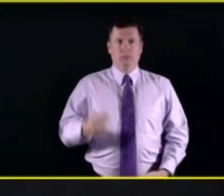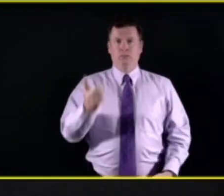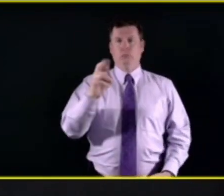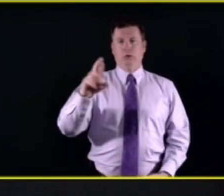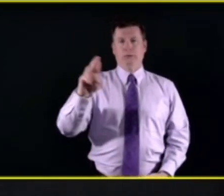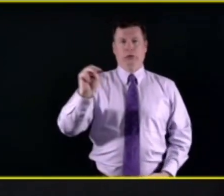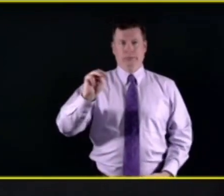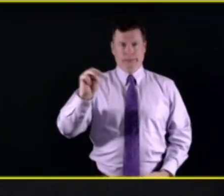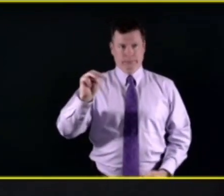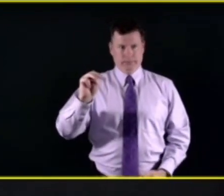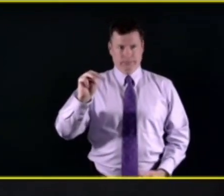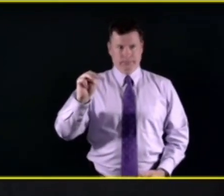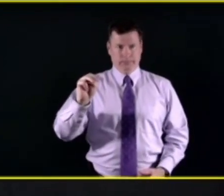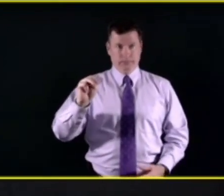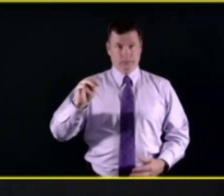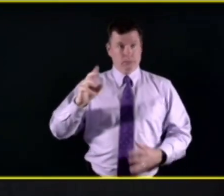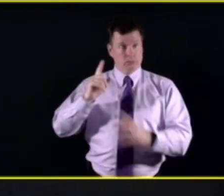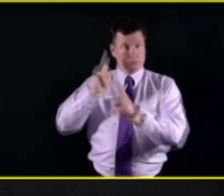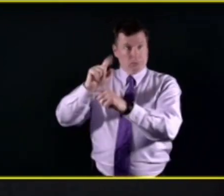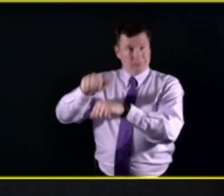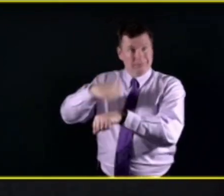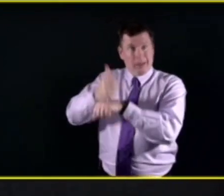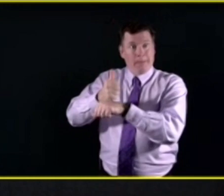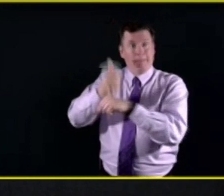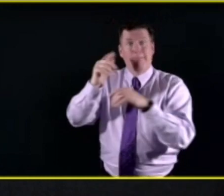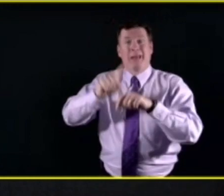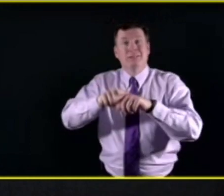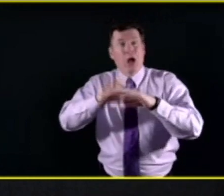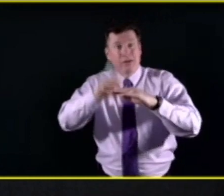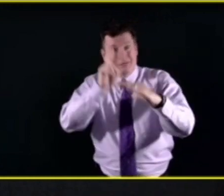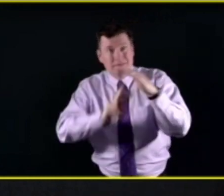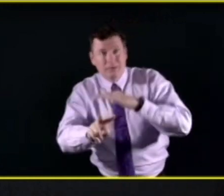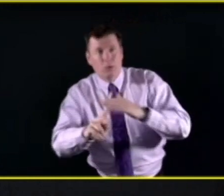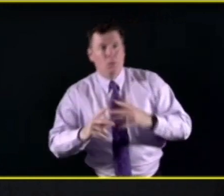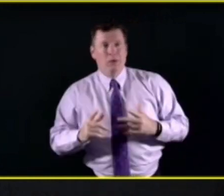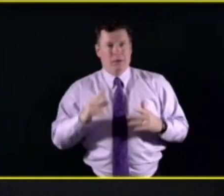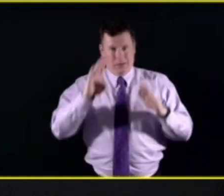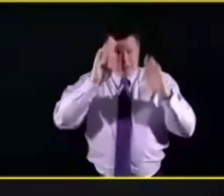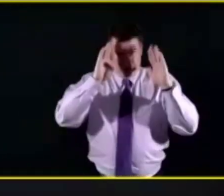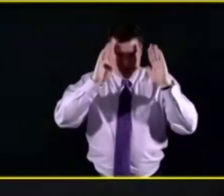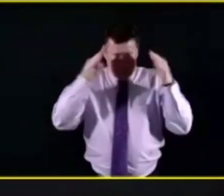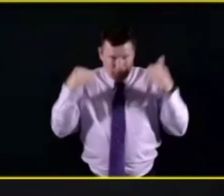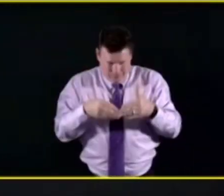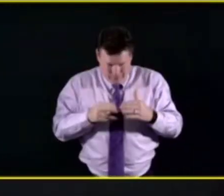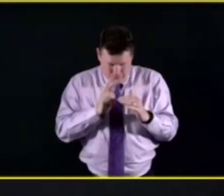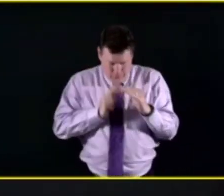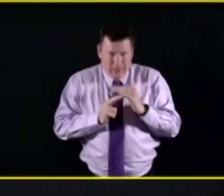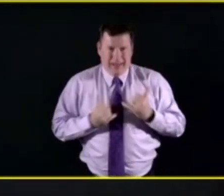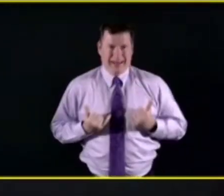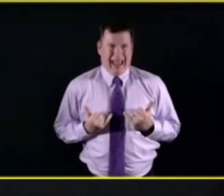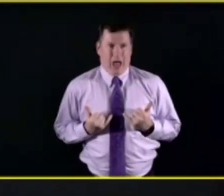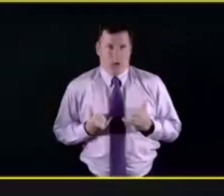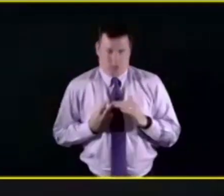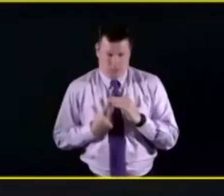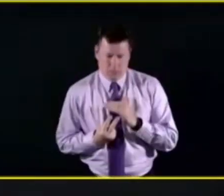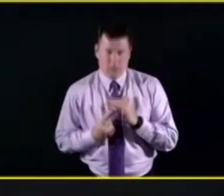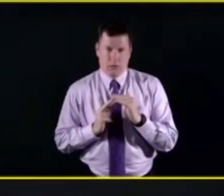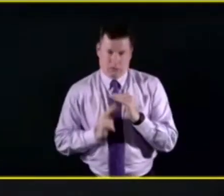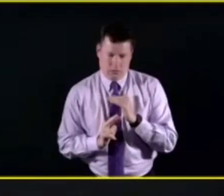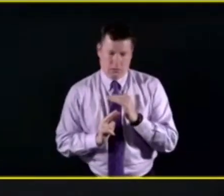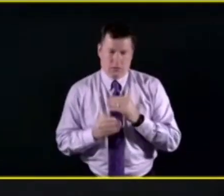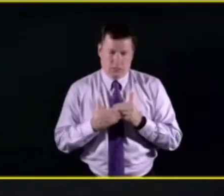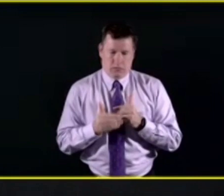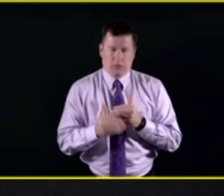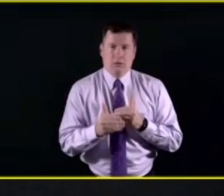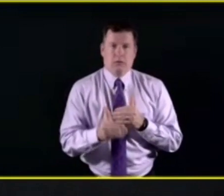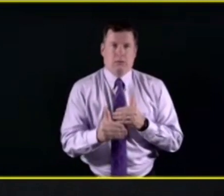standard that will be in place until anything big changes. Certainly the presence of a treatment or a vaccine will be a big deal. And we're not quite there